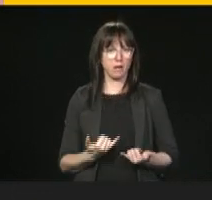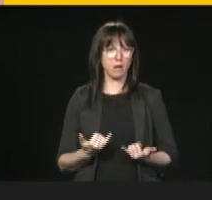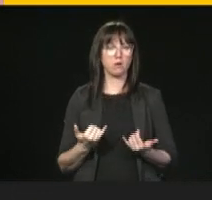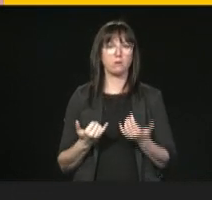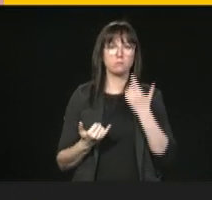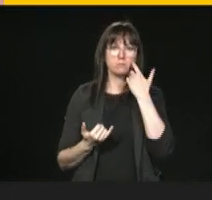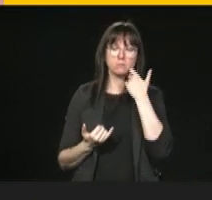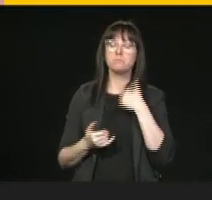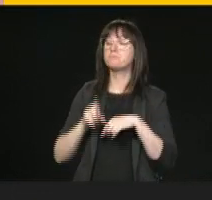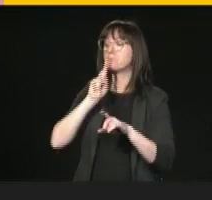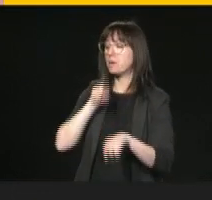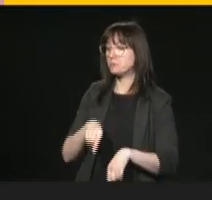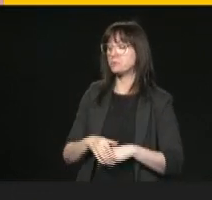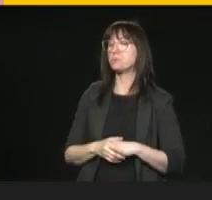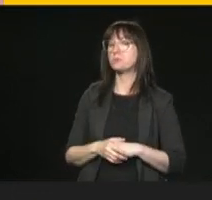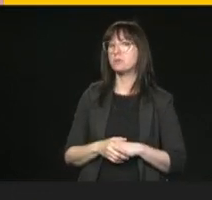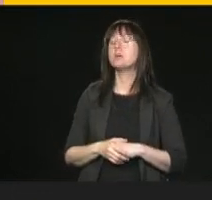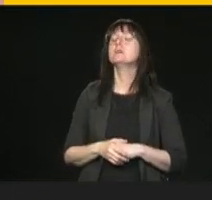of your questions. The first,